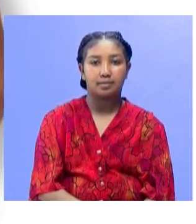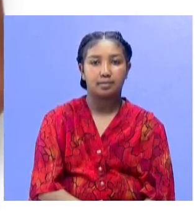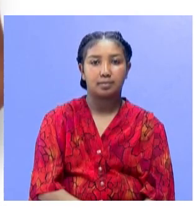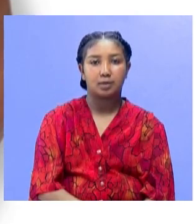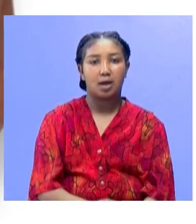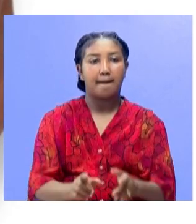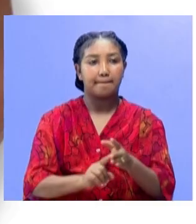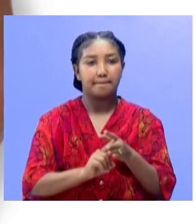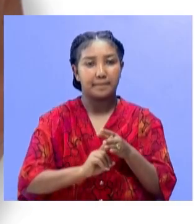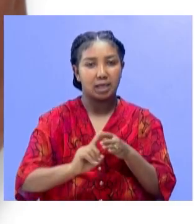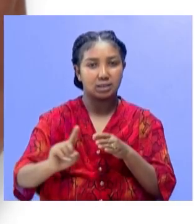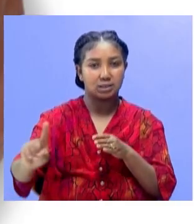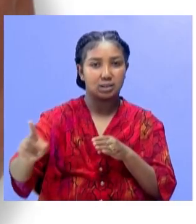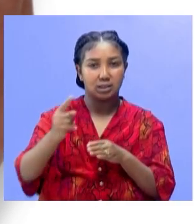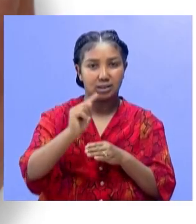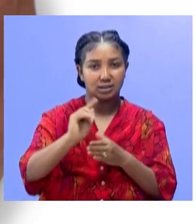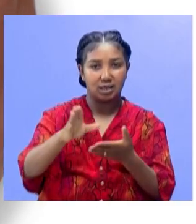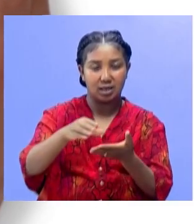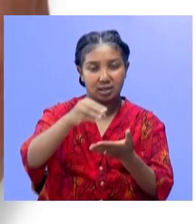miss the lesson.